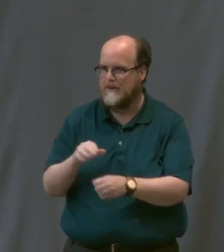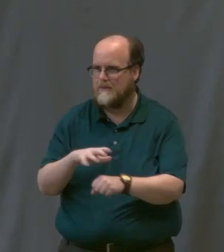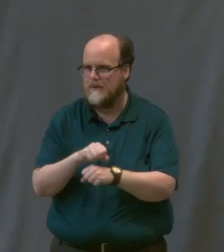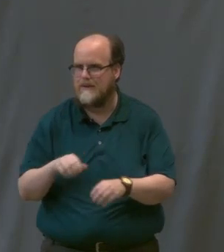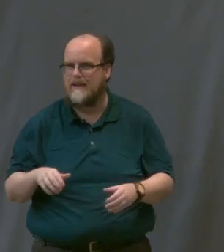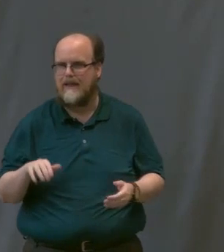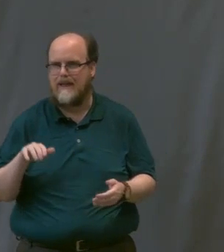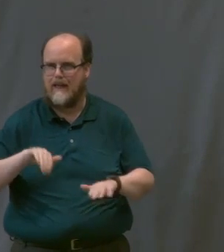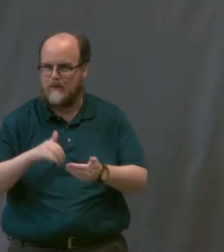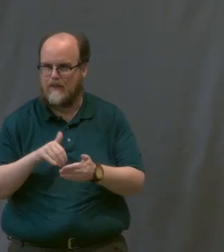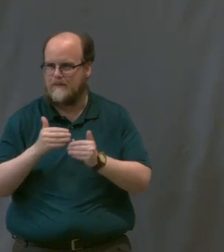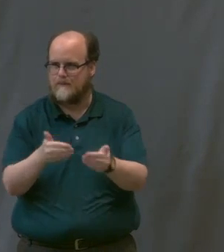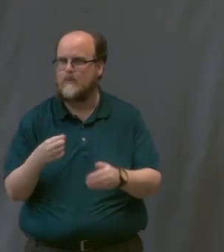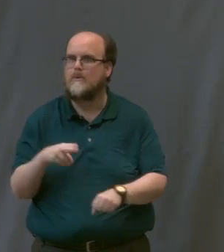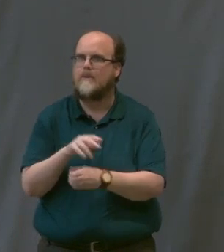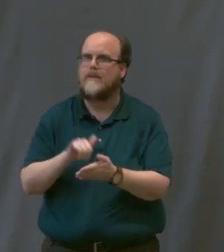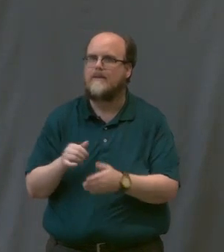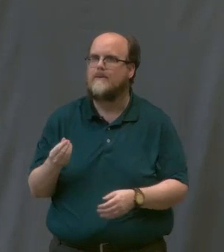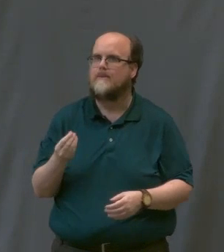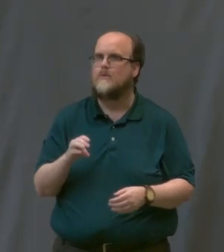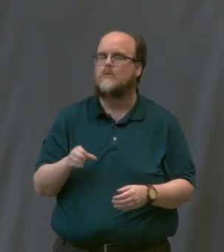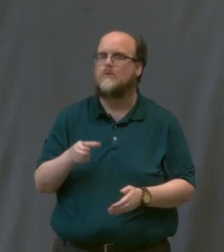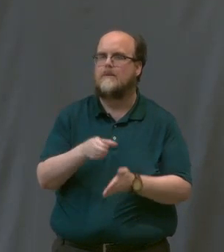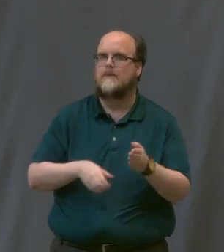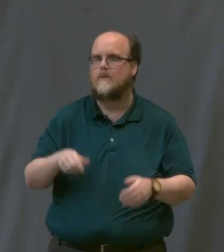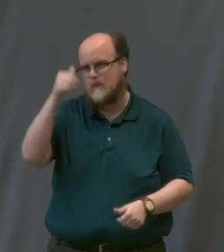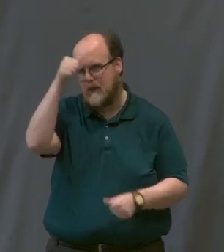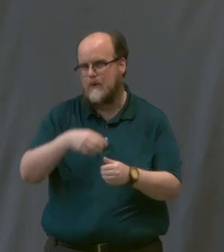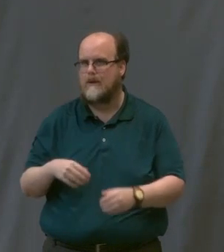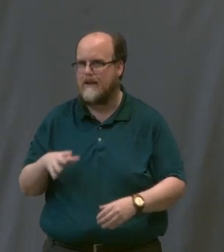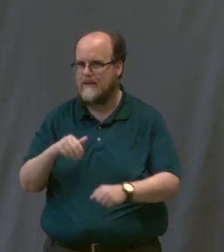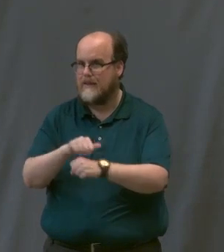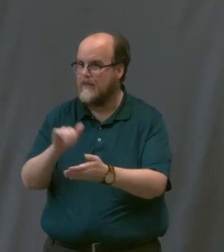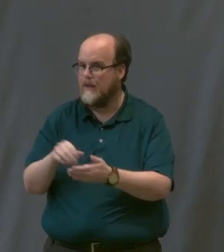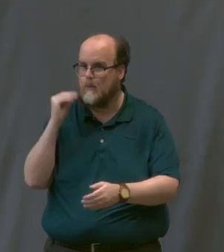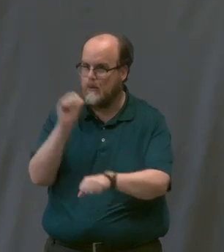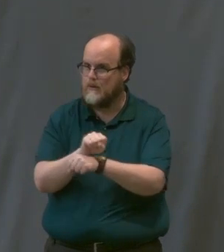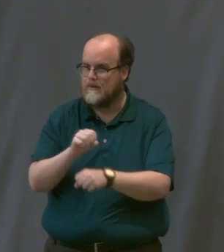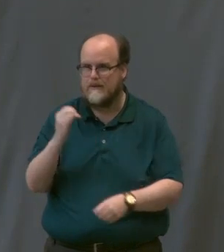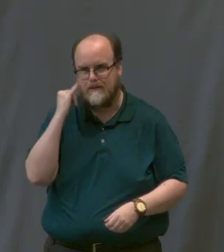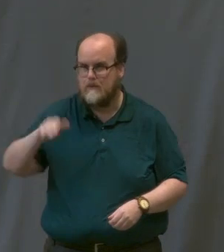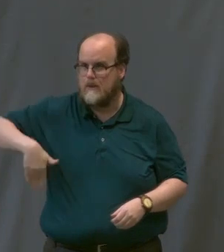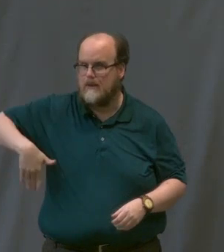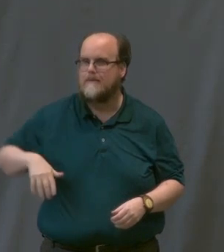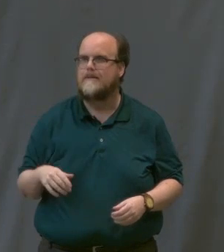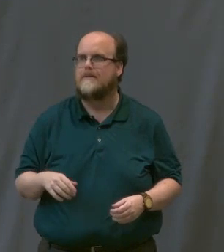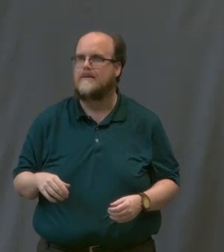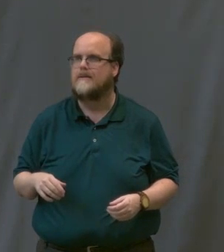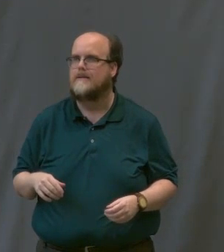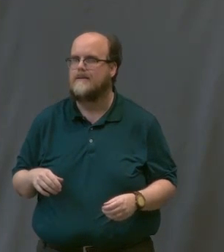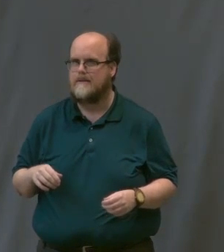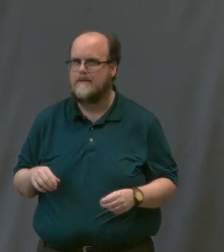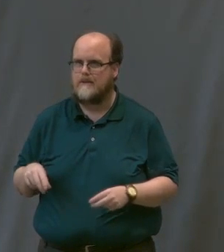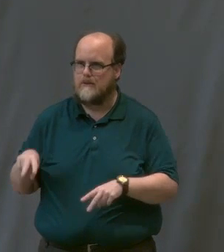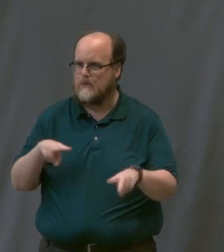Yeah, well, we're going to be using that in a few chapters from now. Do y'all remember me assigning that? If you haven't done that, go ahead and look at the division,